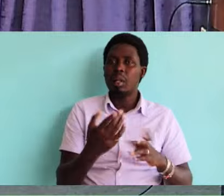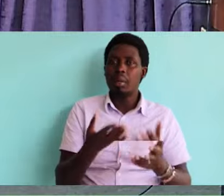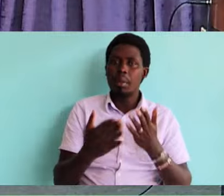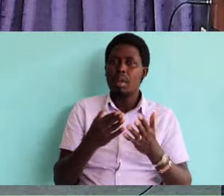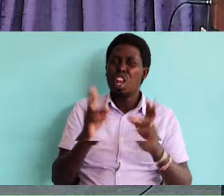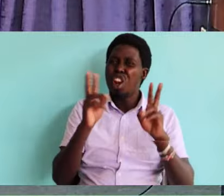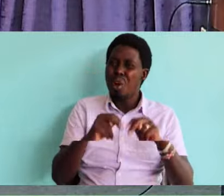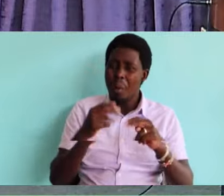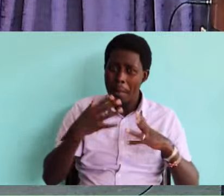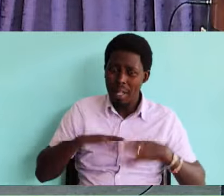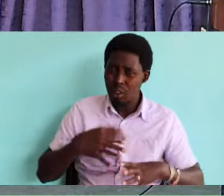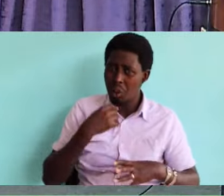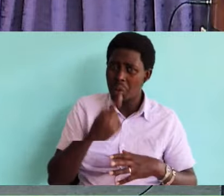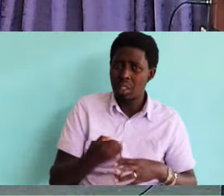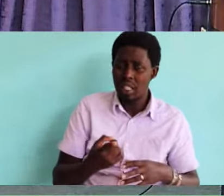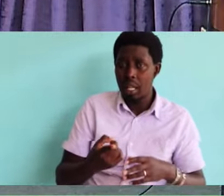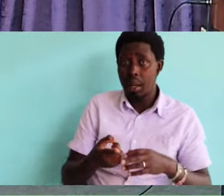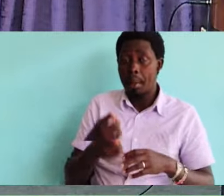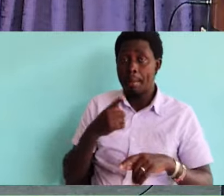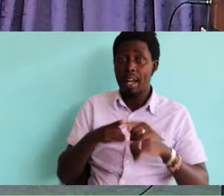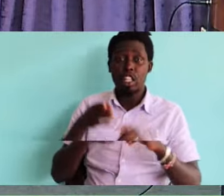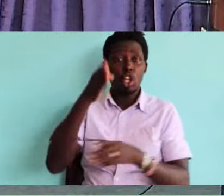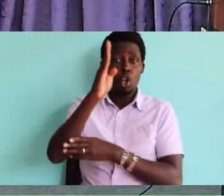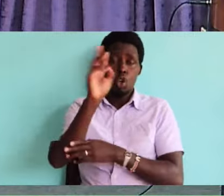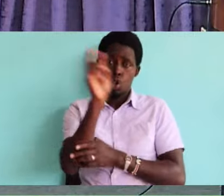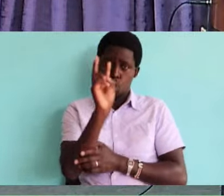tell. But God looked